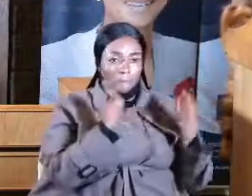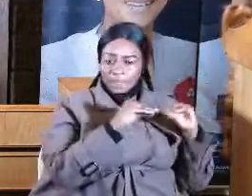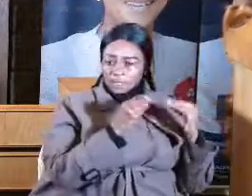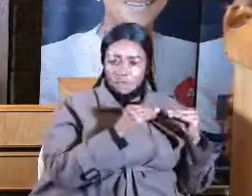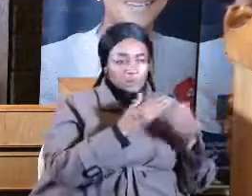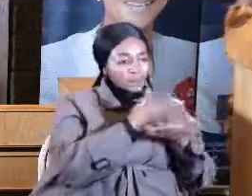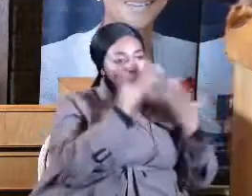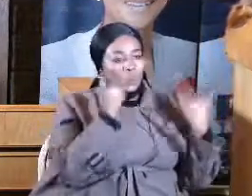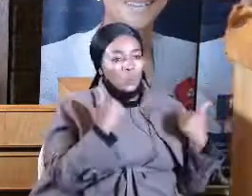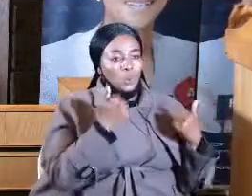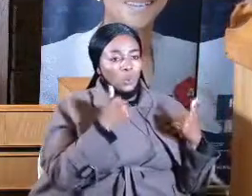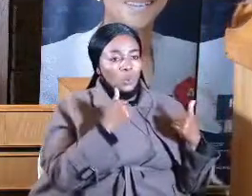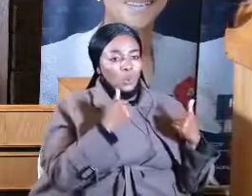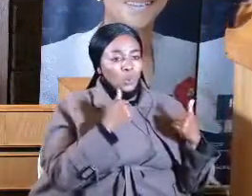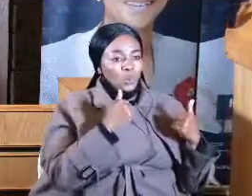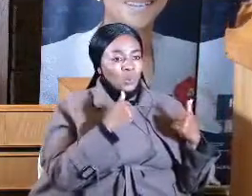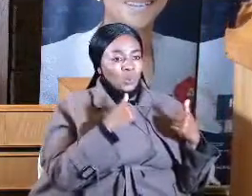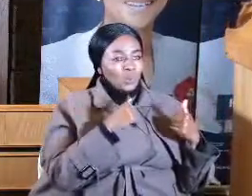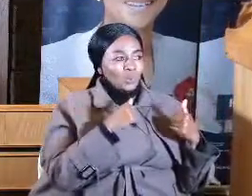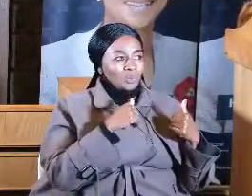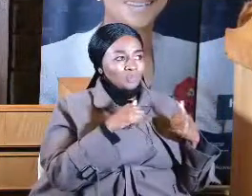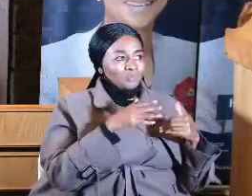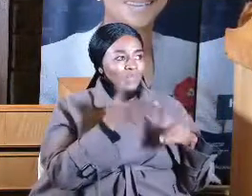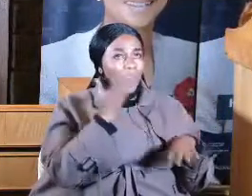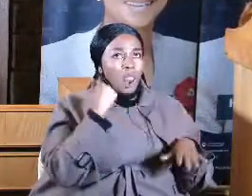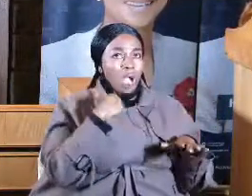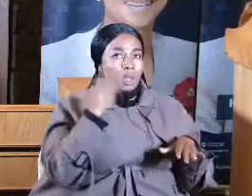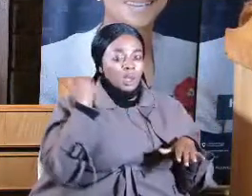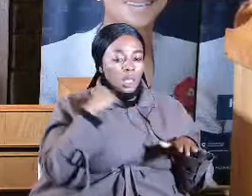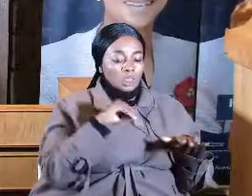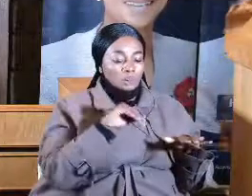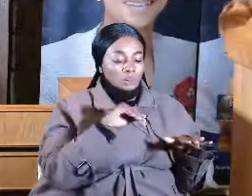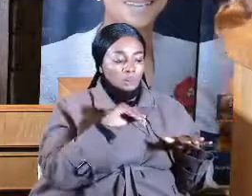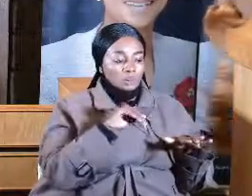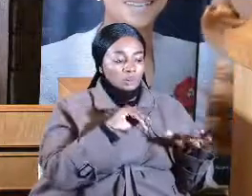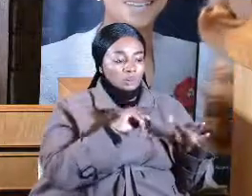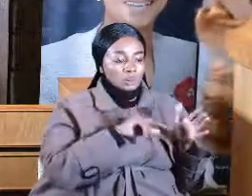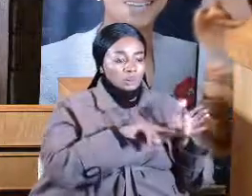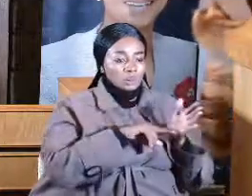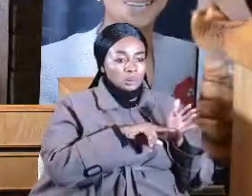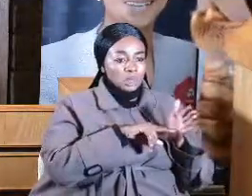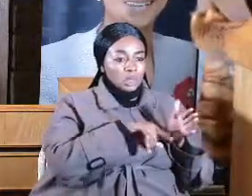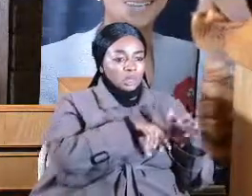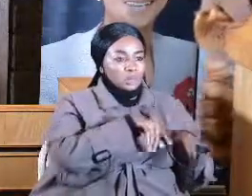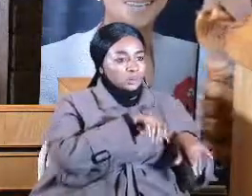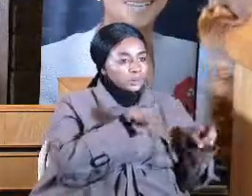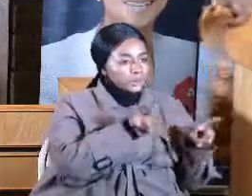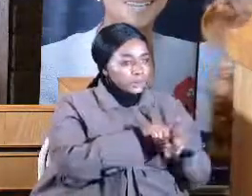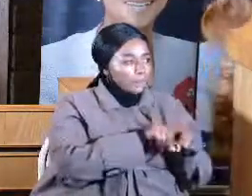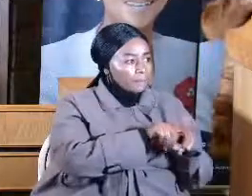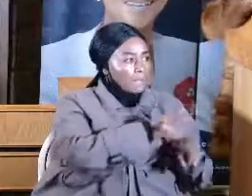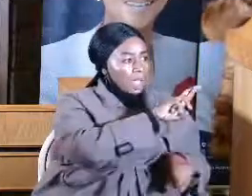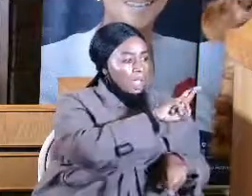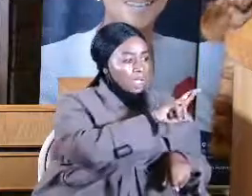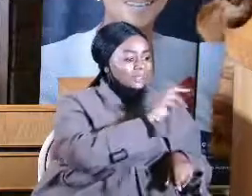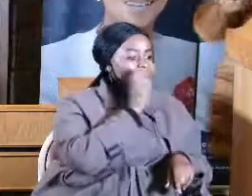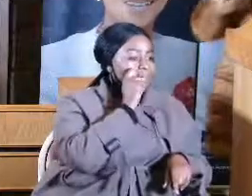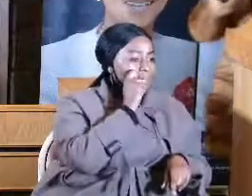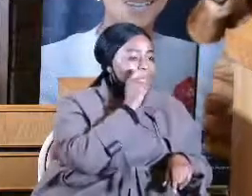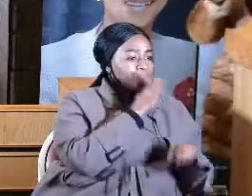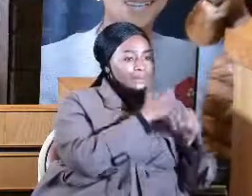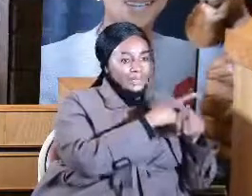know how to address women. The last time they checked, it was Boradi Tekesi. And it becomes so difficult